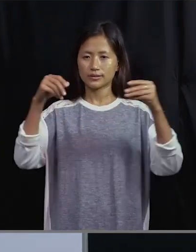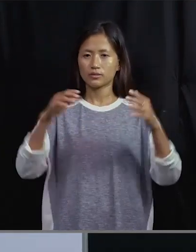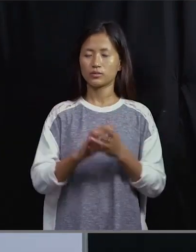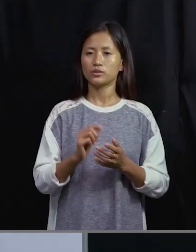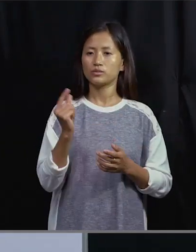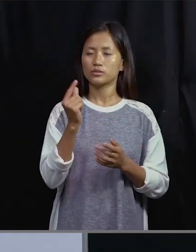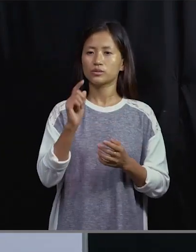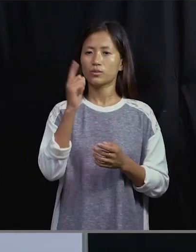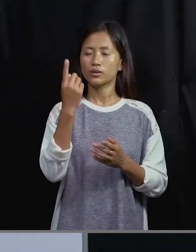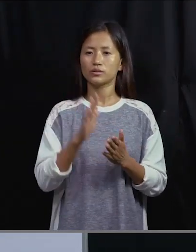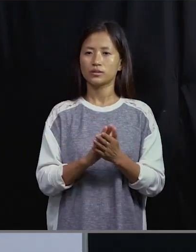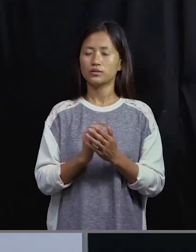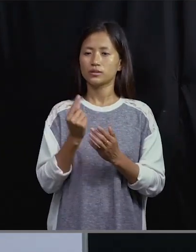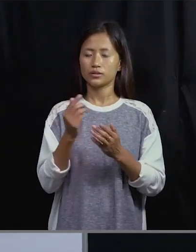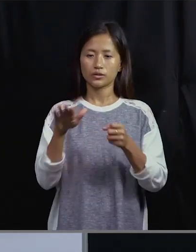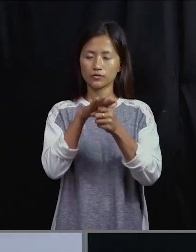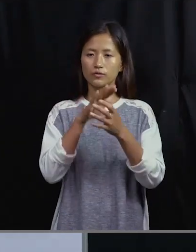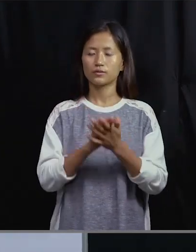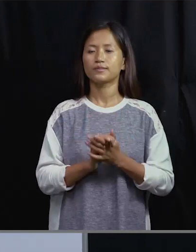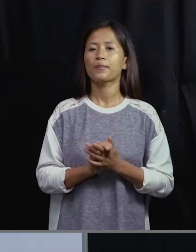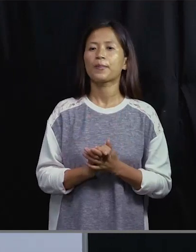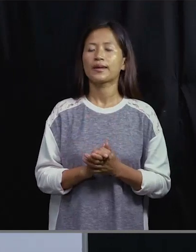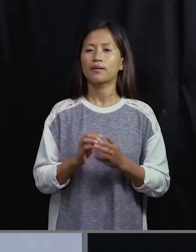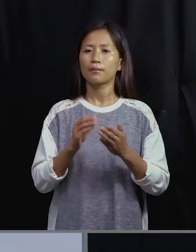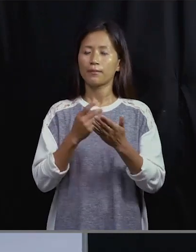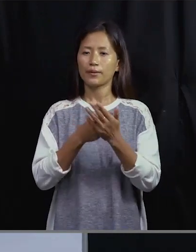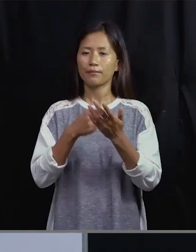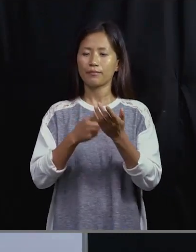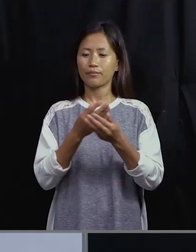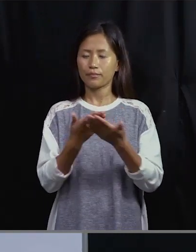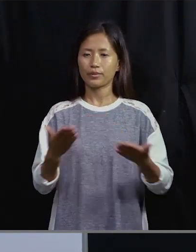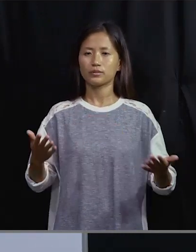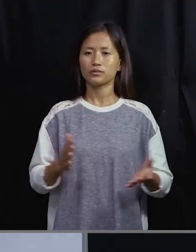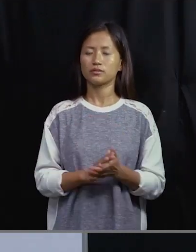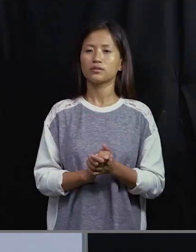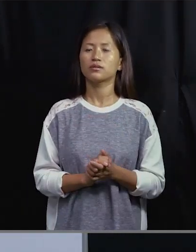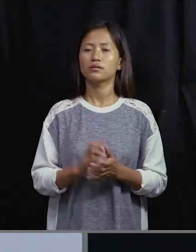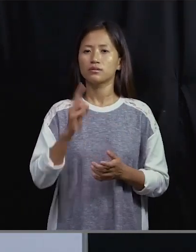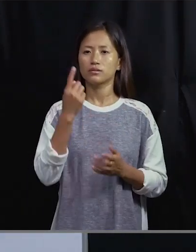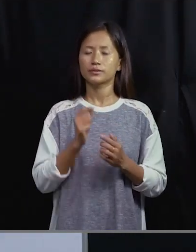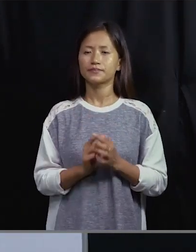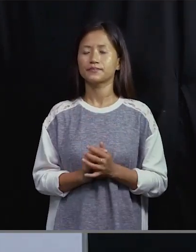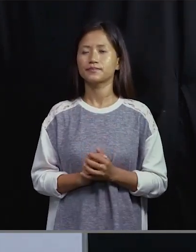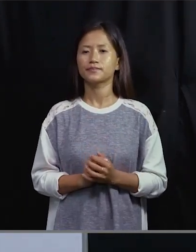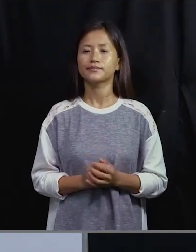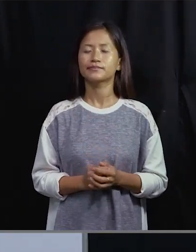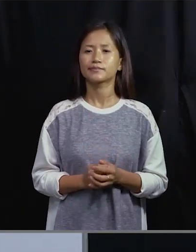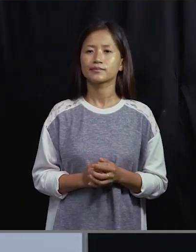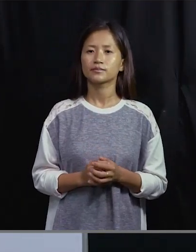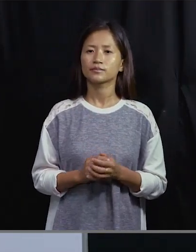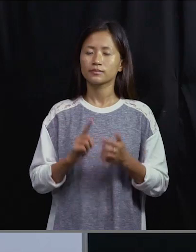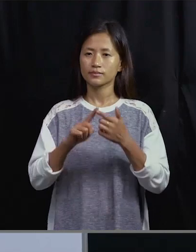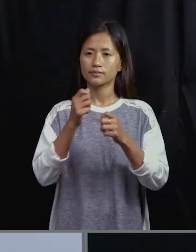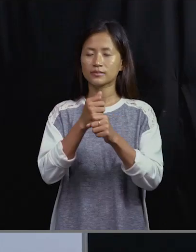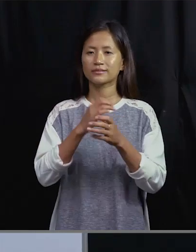product. That means more than 1, 2, or 3 raw materials will be using in order to produce one product. That is, for example,